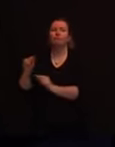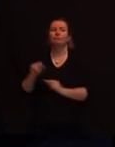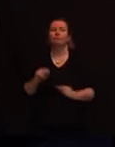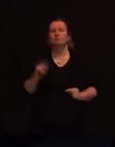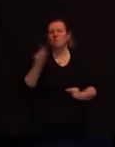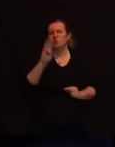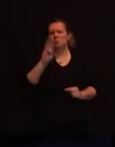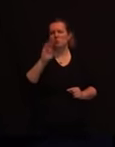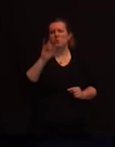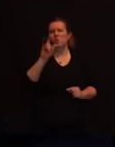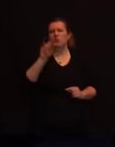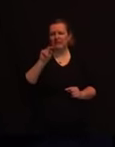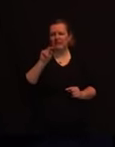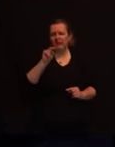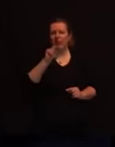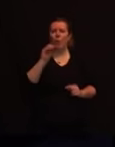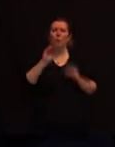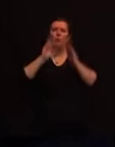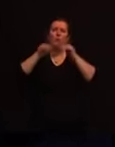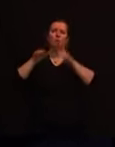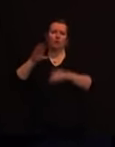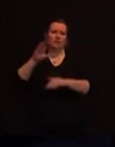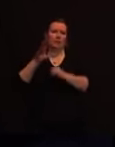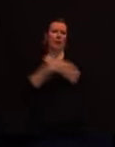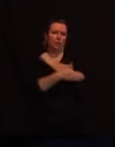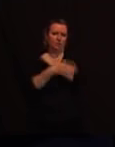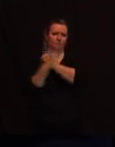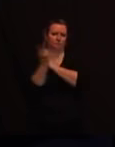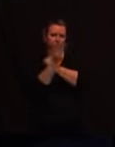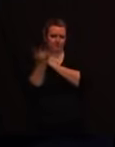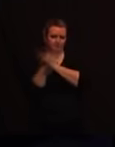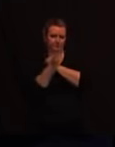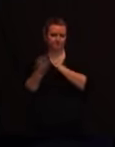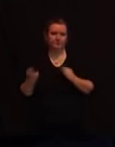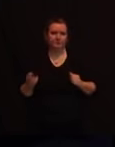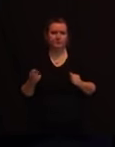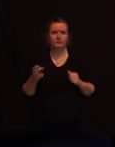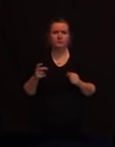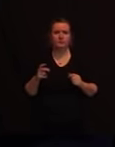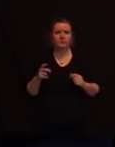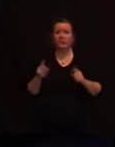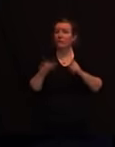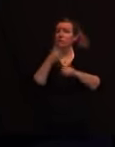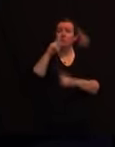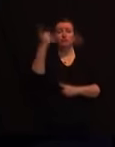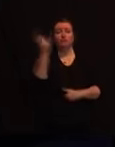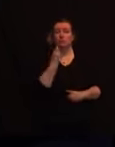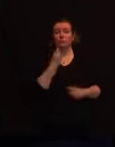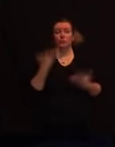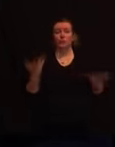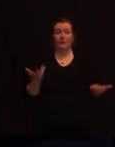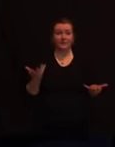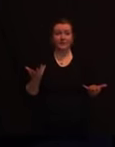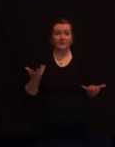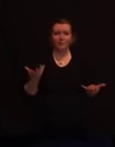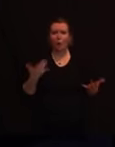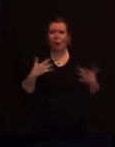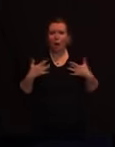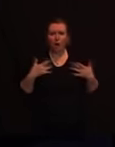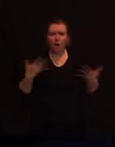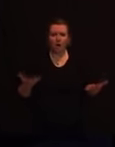we're hearing. The first and foremost question that we're getting from people are the concerns that they have of, are they